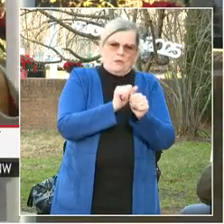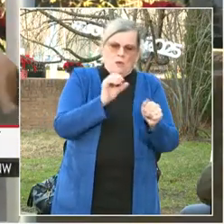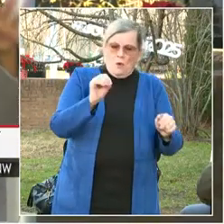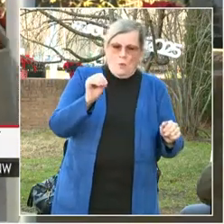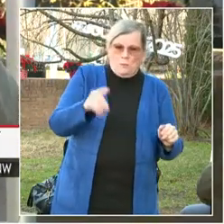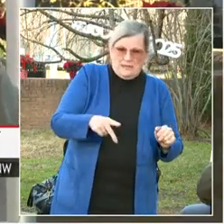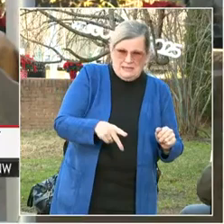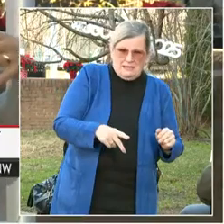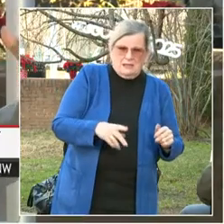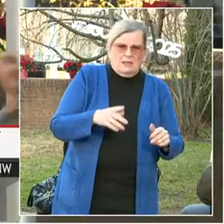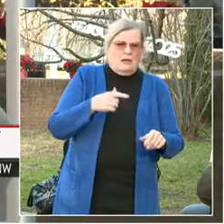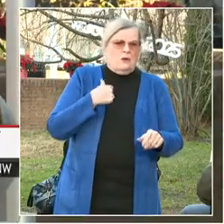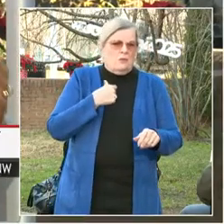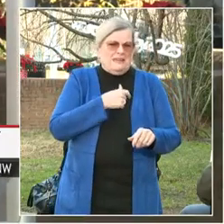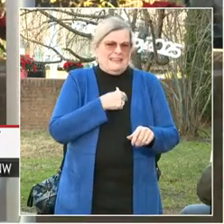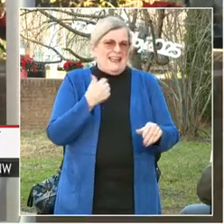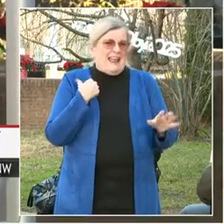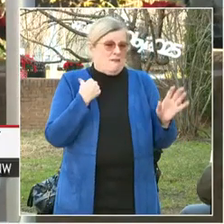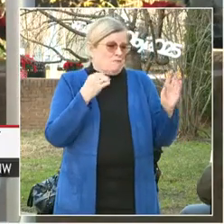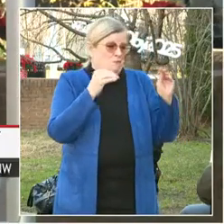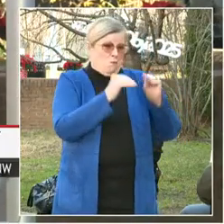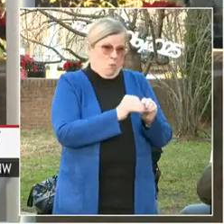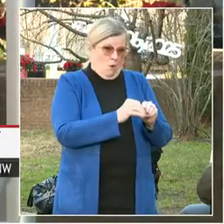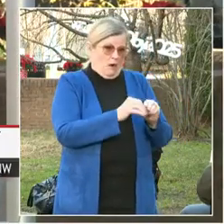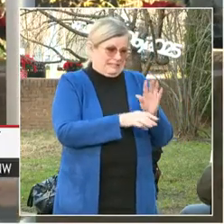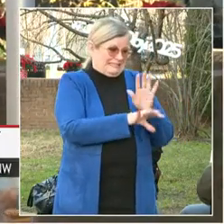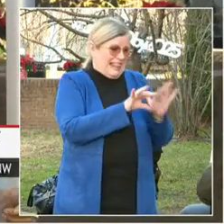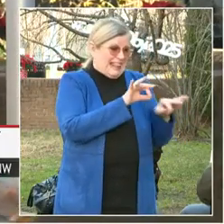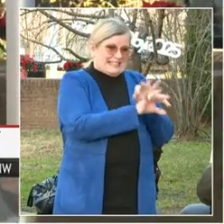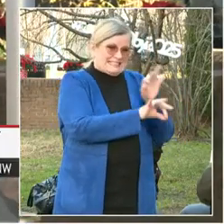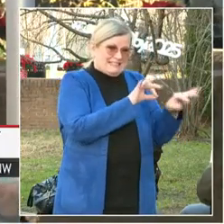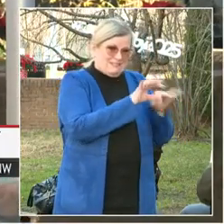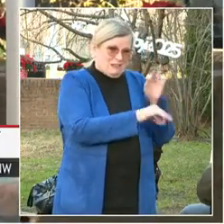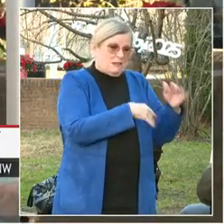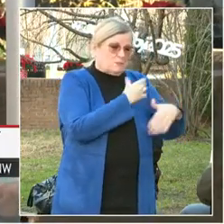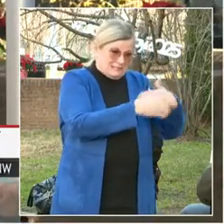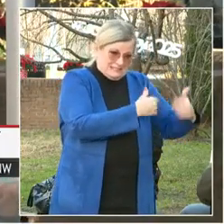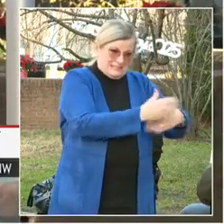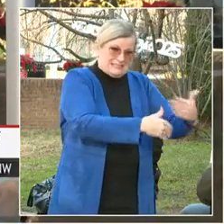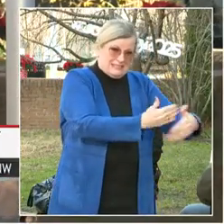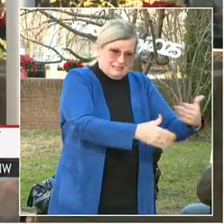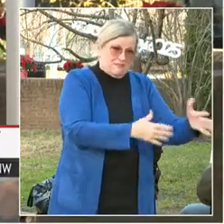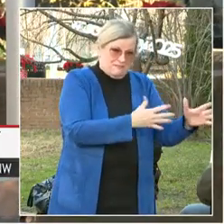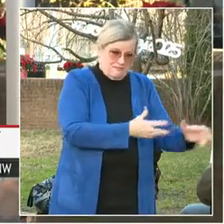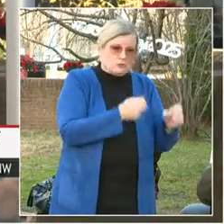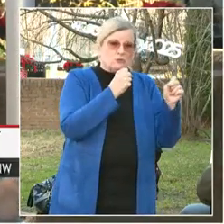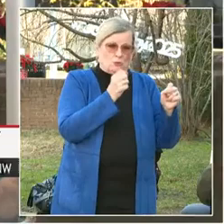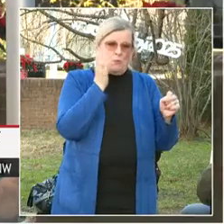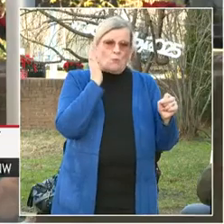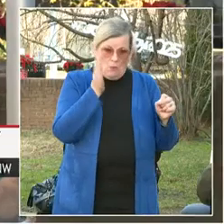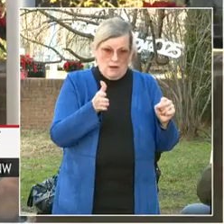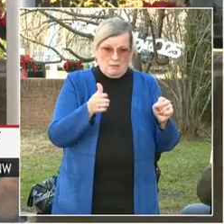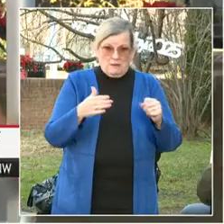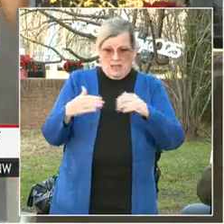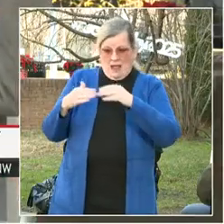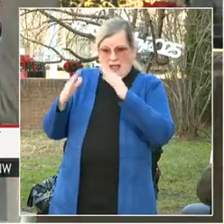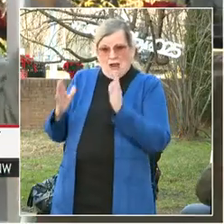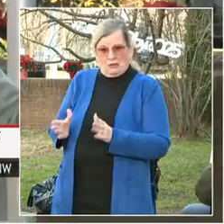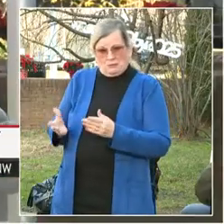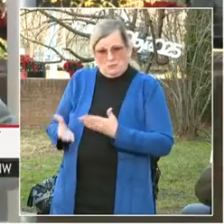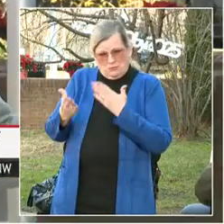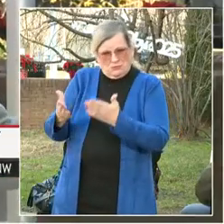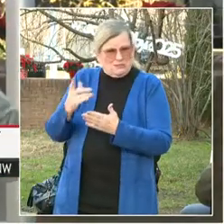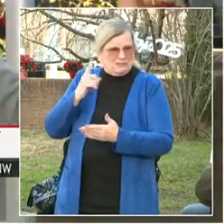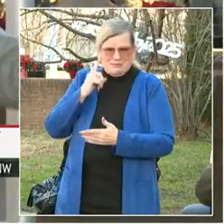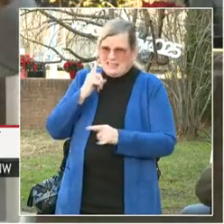people are in the selection process and move through more quickly. I have housing providers telling me they can't get people enough, and I